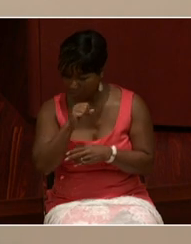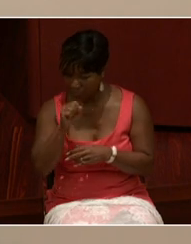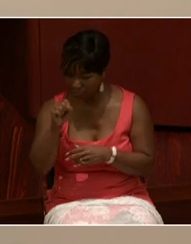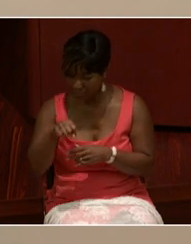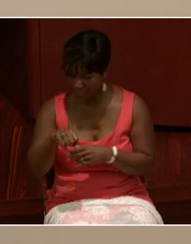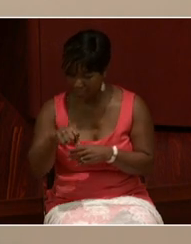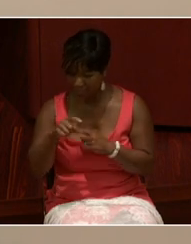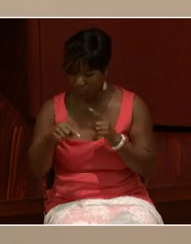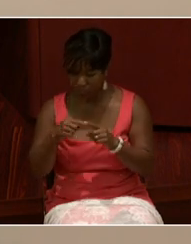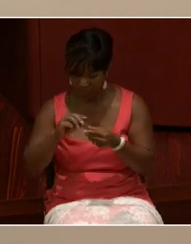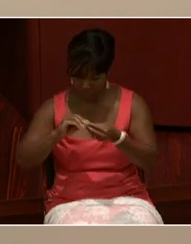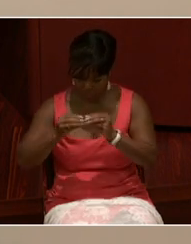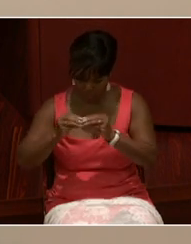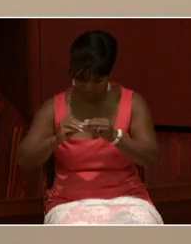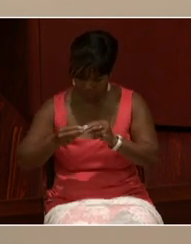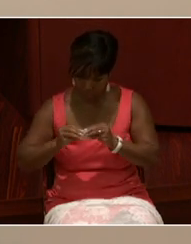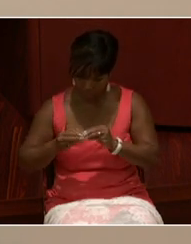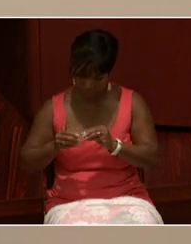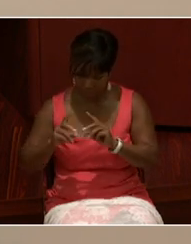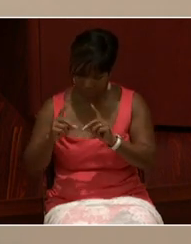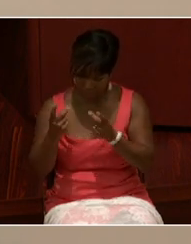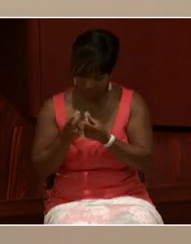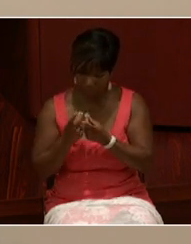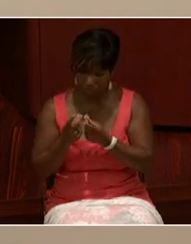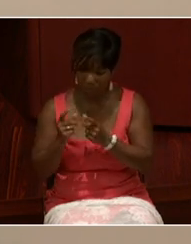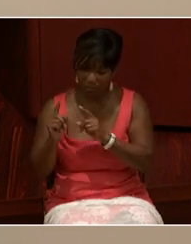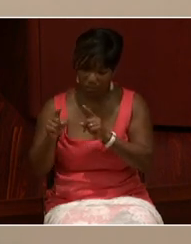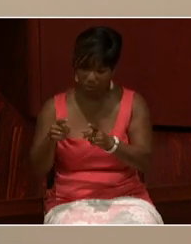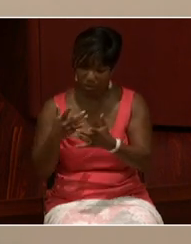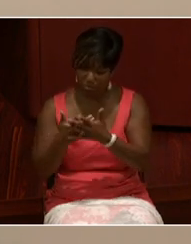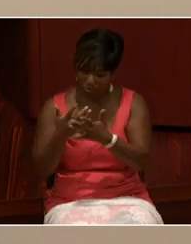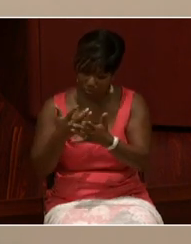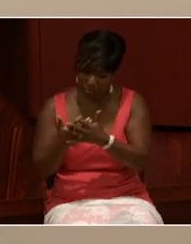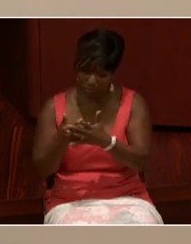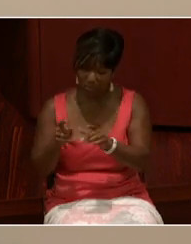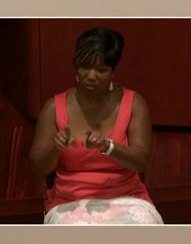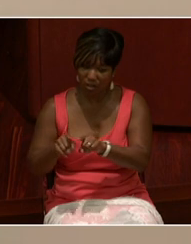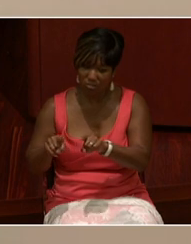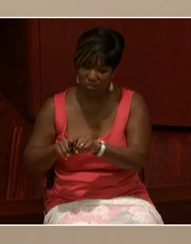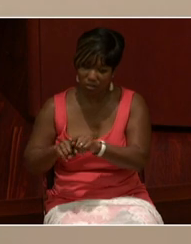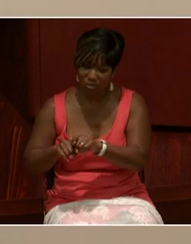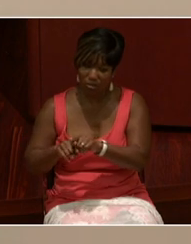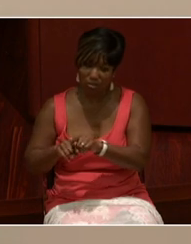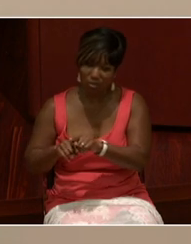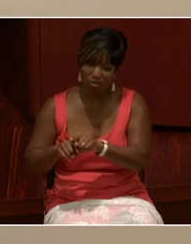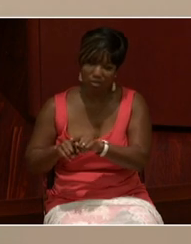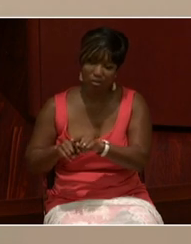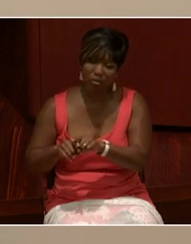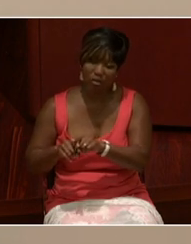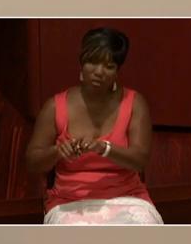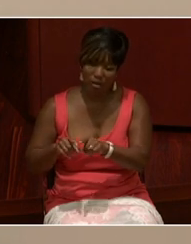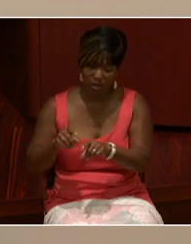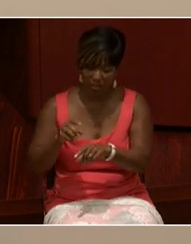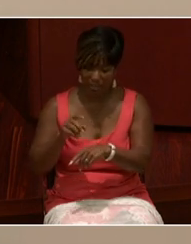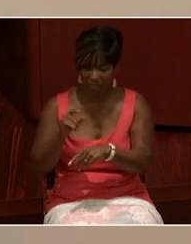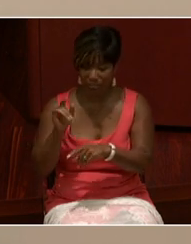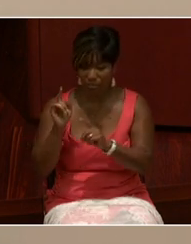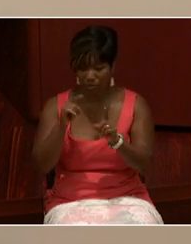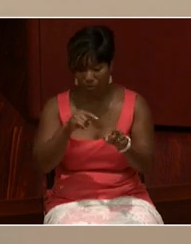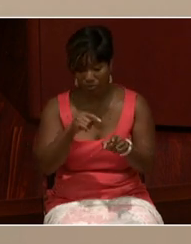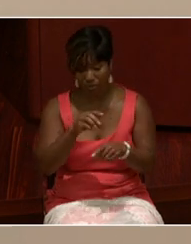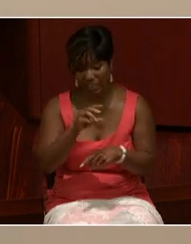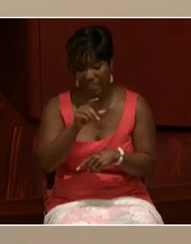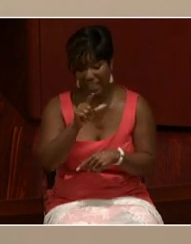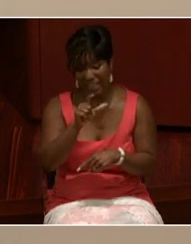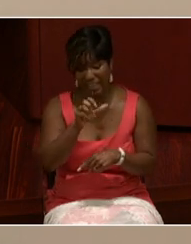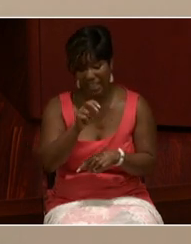When they were enumerating the districts, they certainly went to the prisons as well. And like for Leavenworth, if you go to the Leavenworth district,